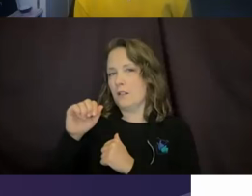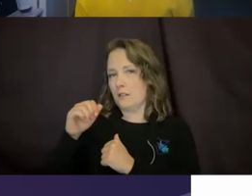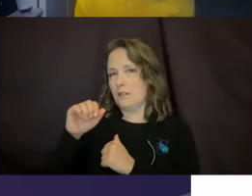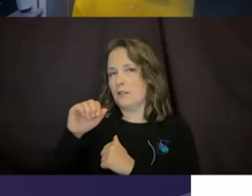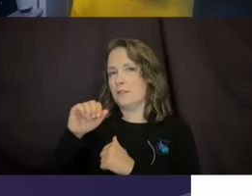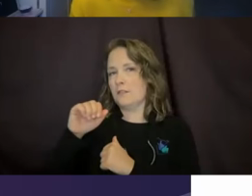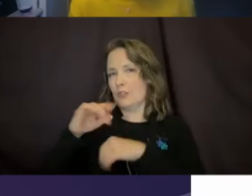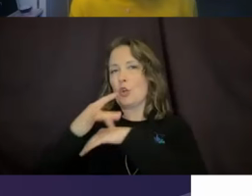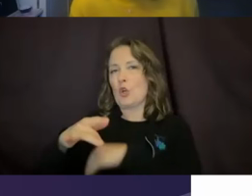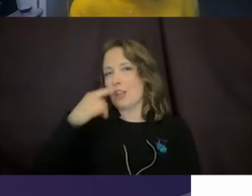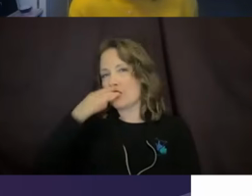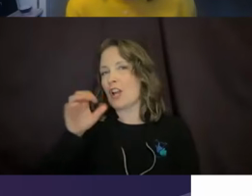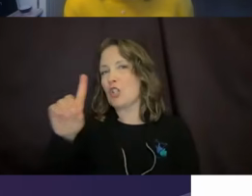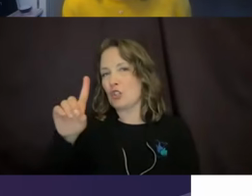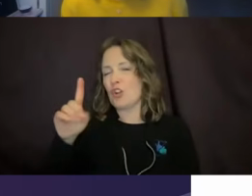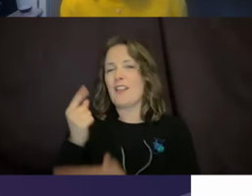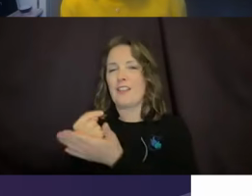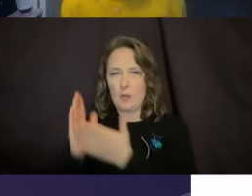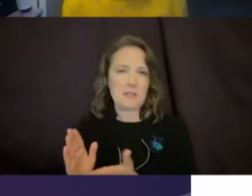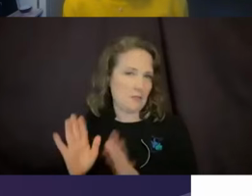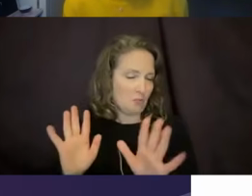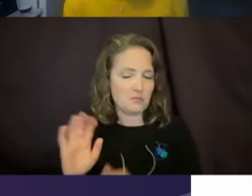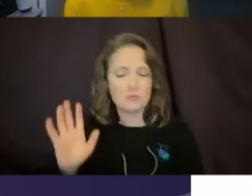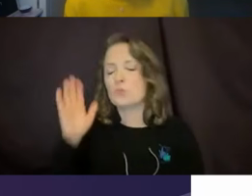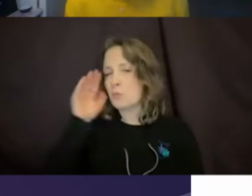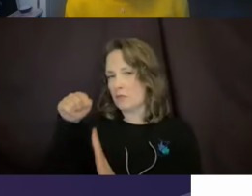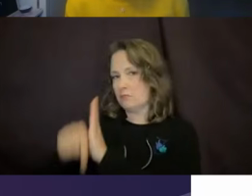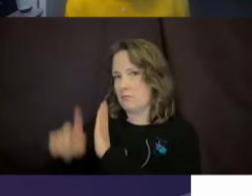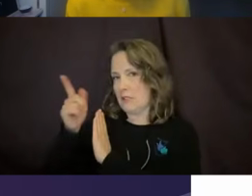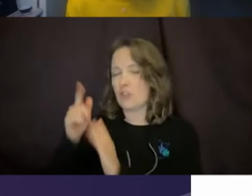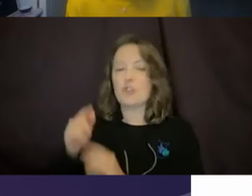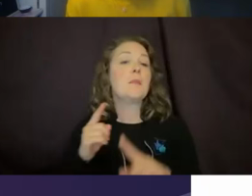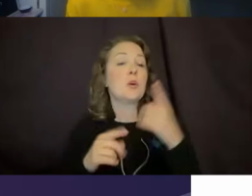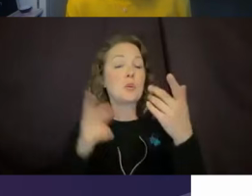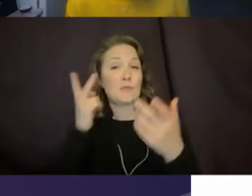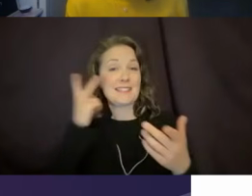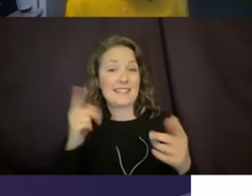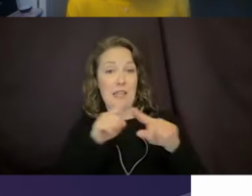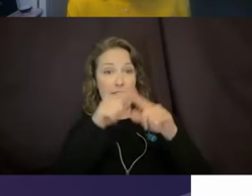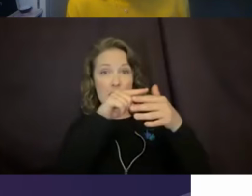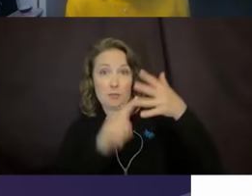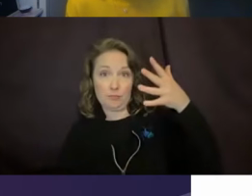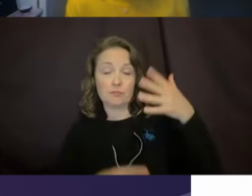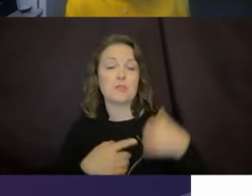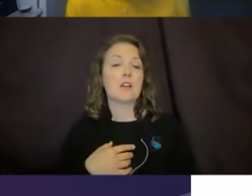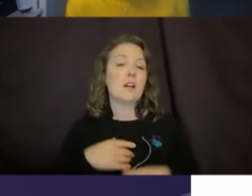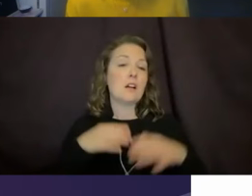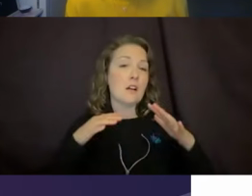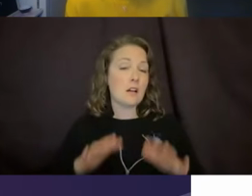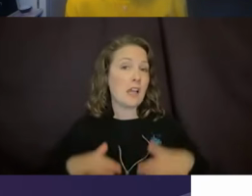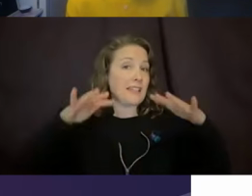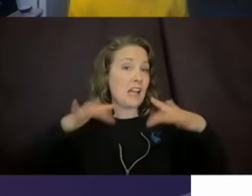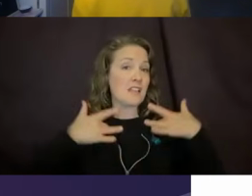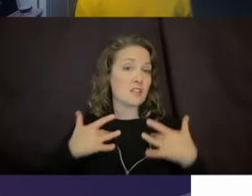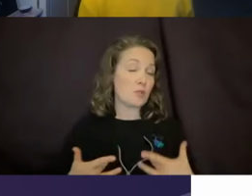that. But on a more kind of broad scale, we'll see some of these different reactions of anxiety, depression, and aggression. And those are